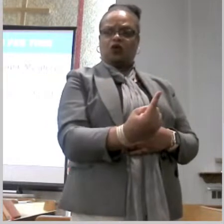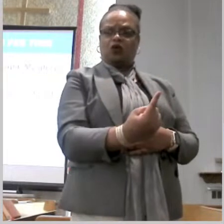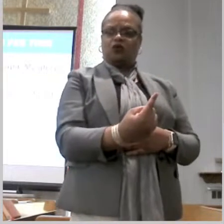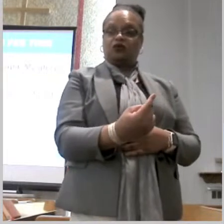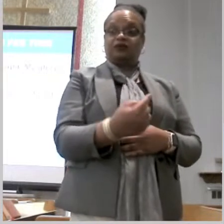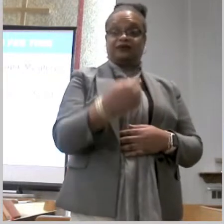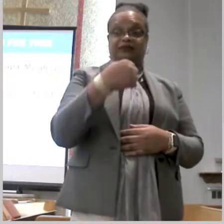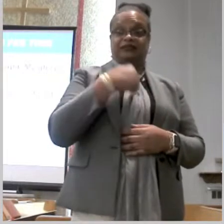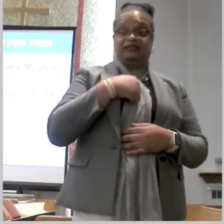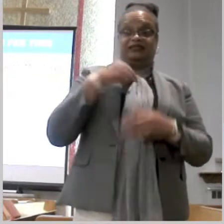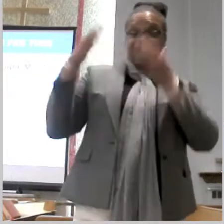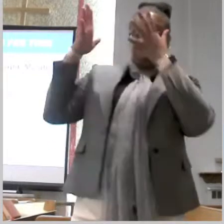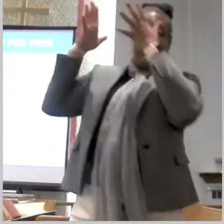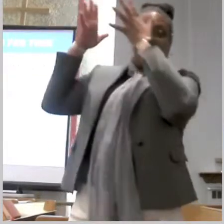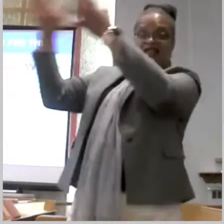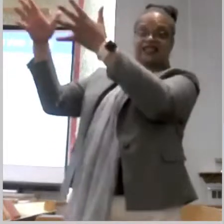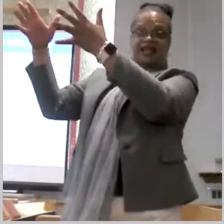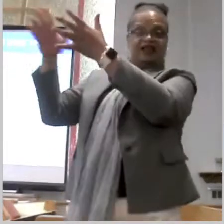and lone.